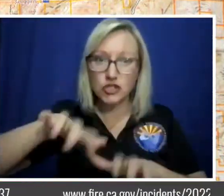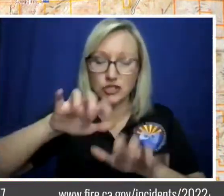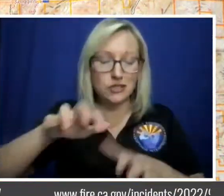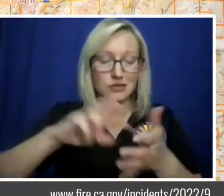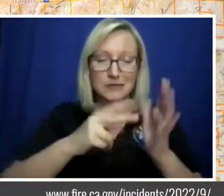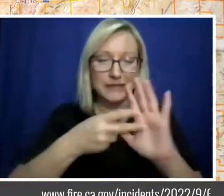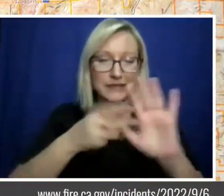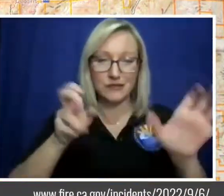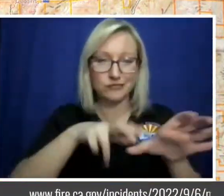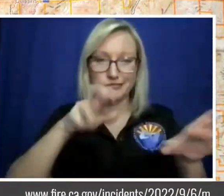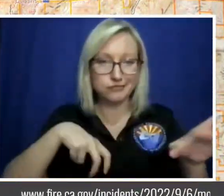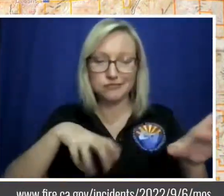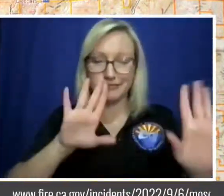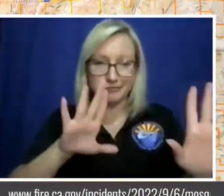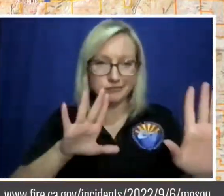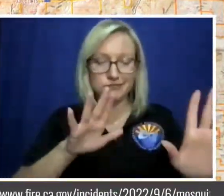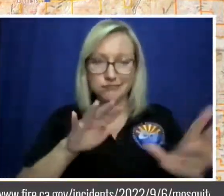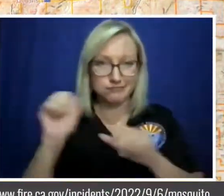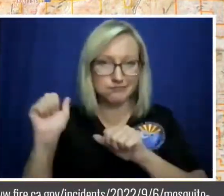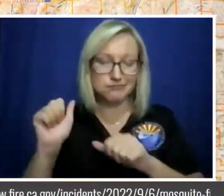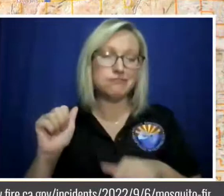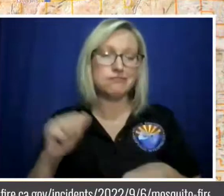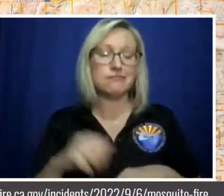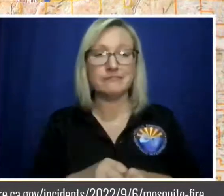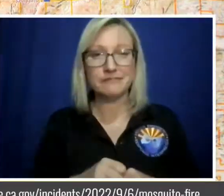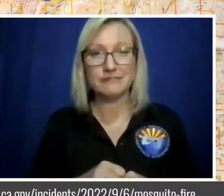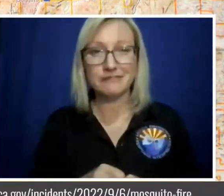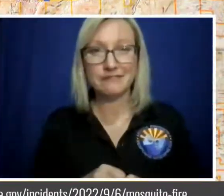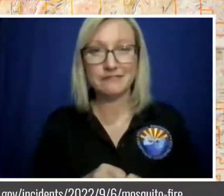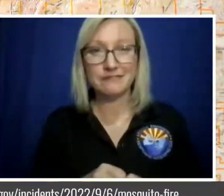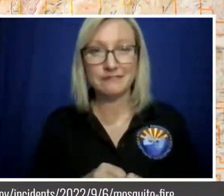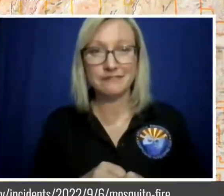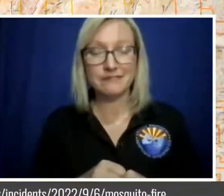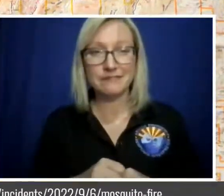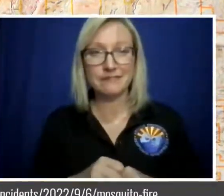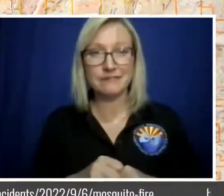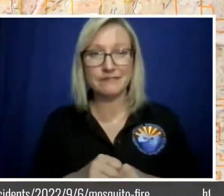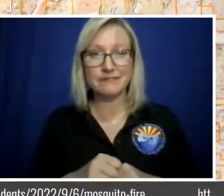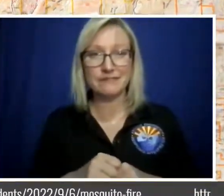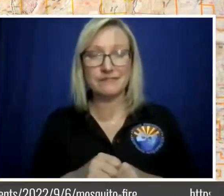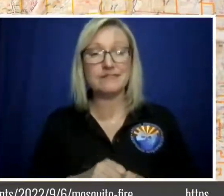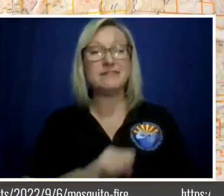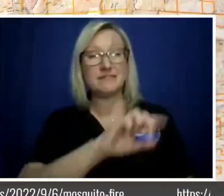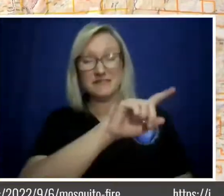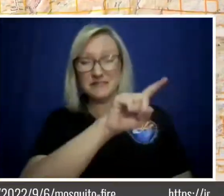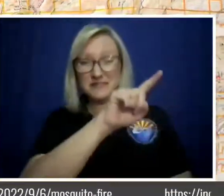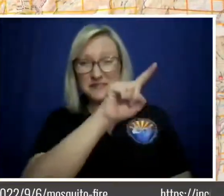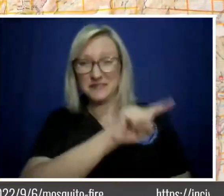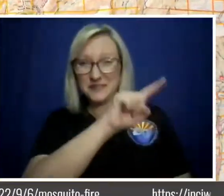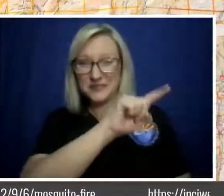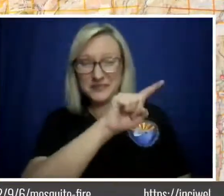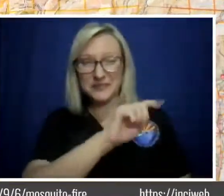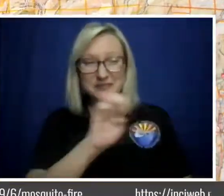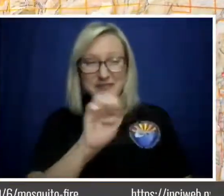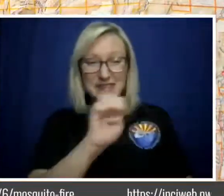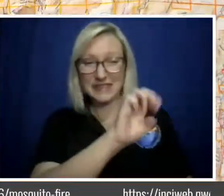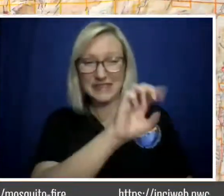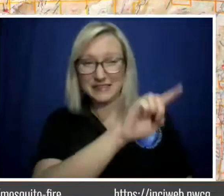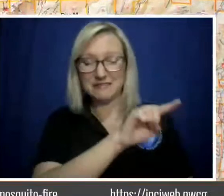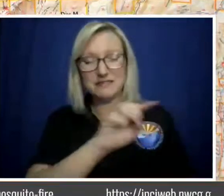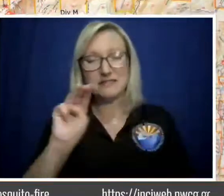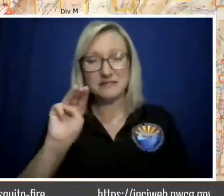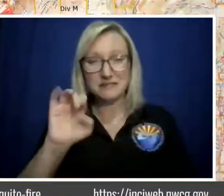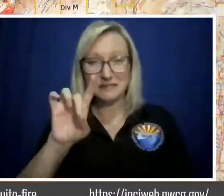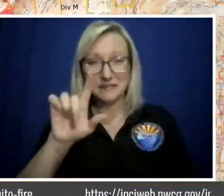to get them out safely. Coming down across, it was kind of a similar deal coming down towards the middle fork, where there were little